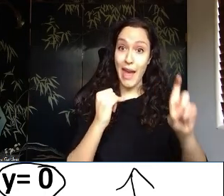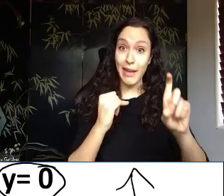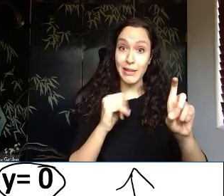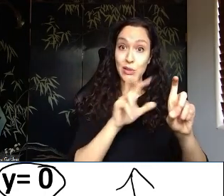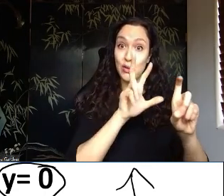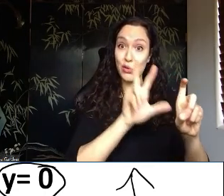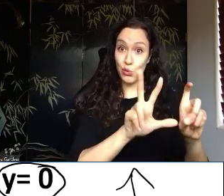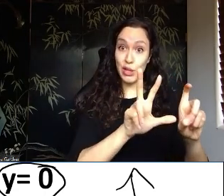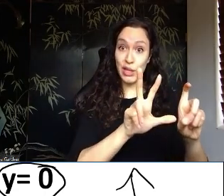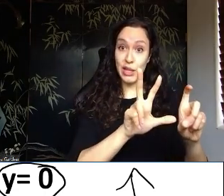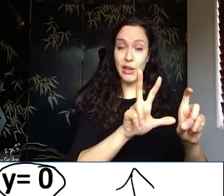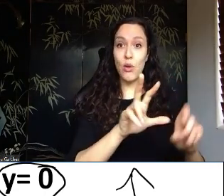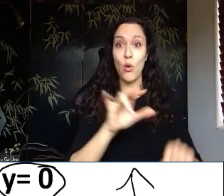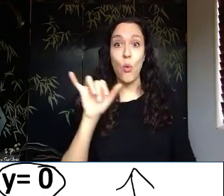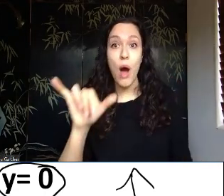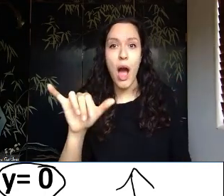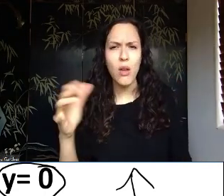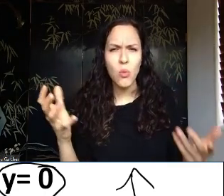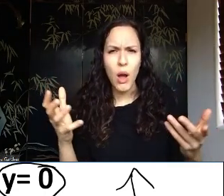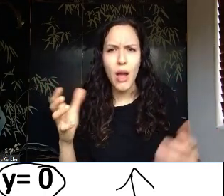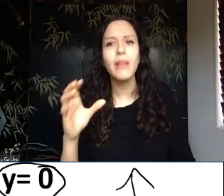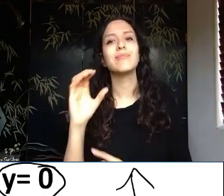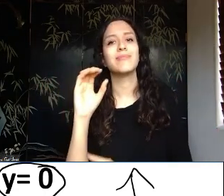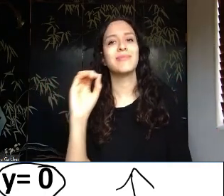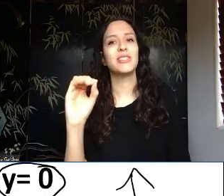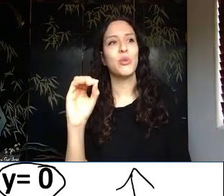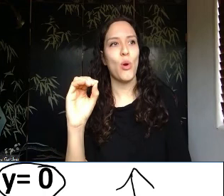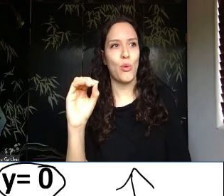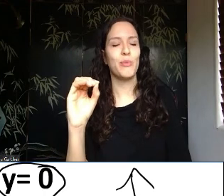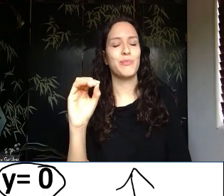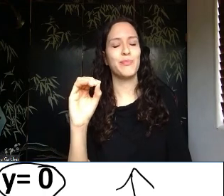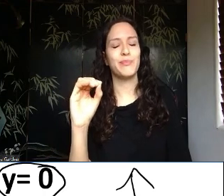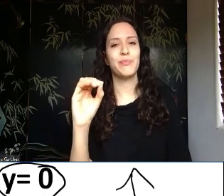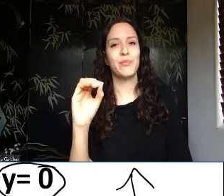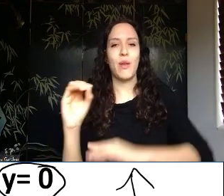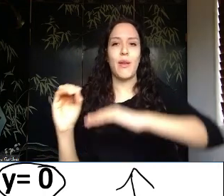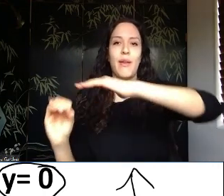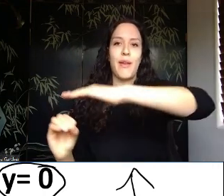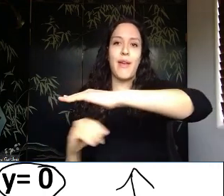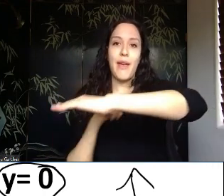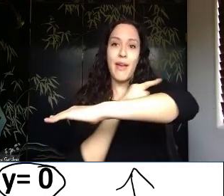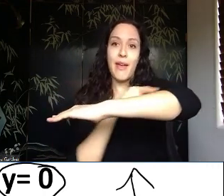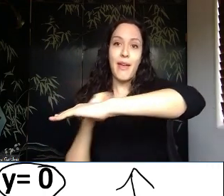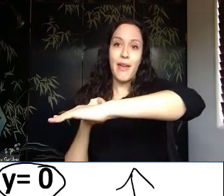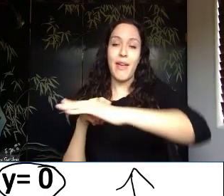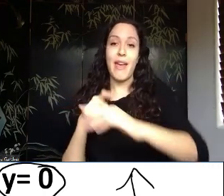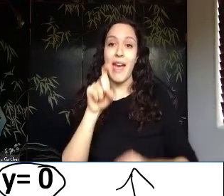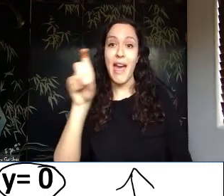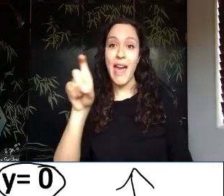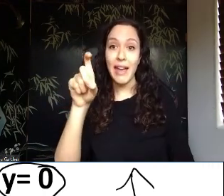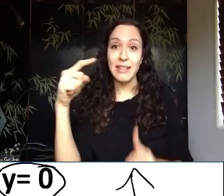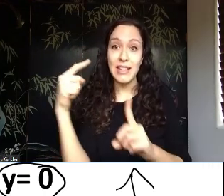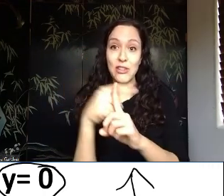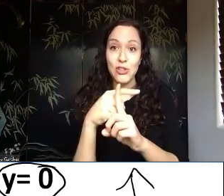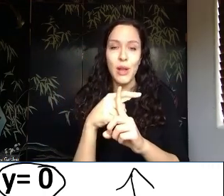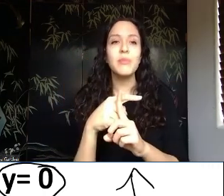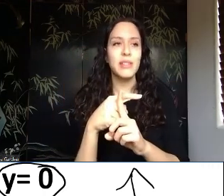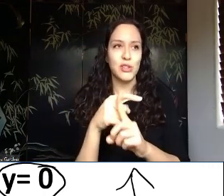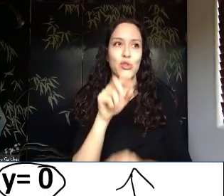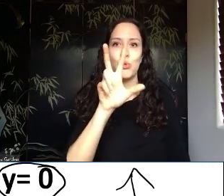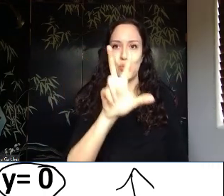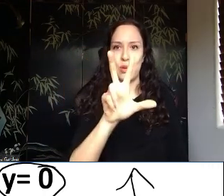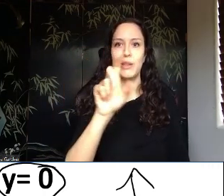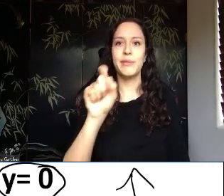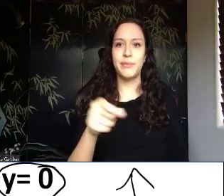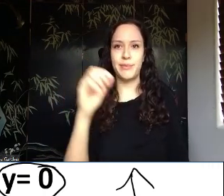in for my y? 0. So my x-intercept is 3, 0. So now I know that when I